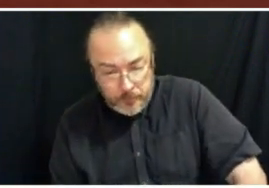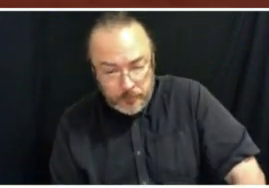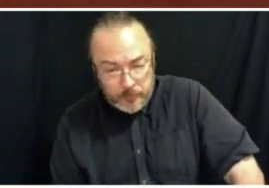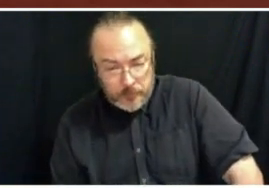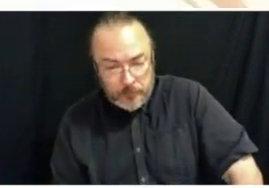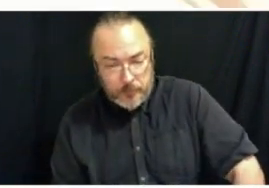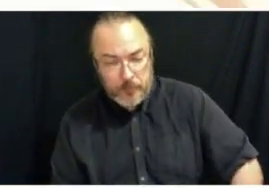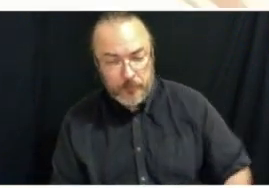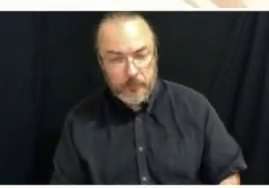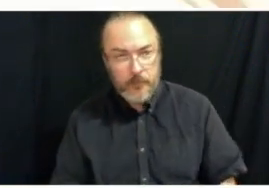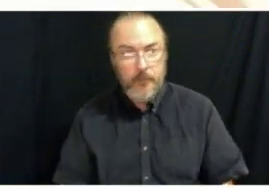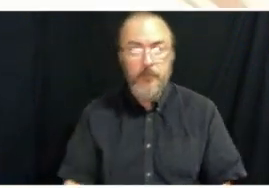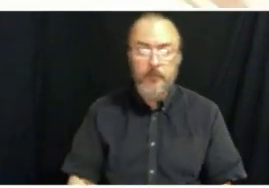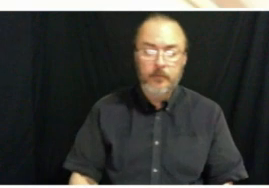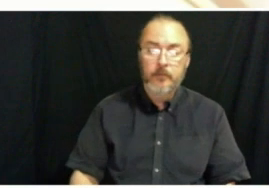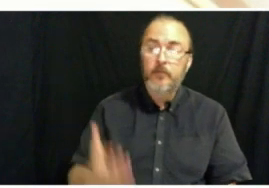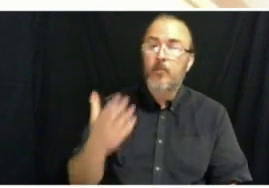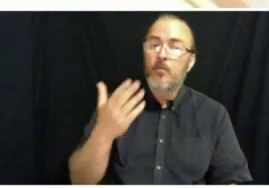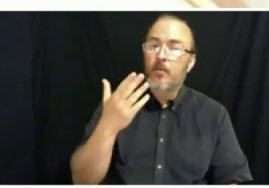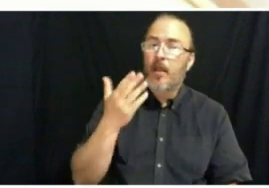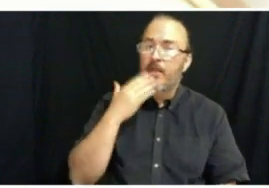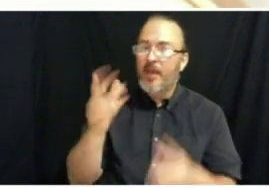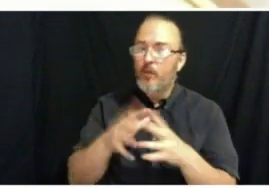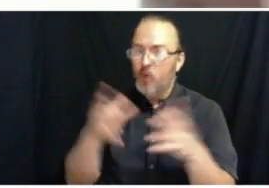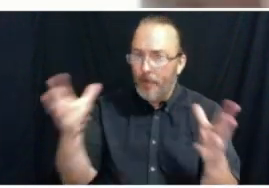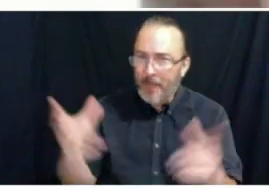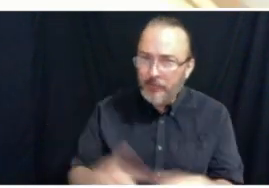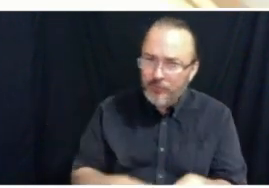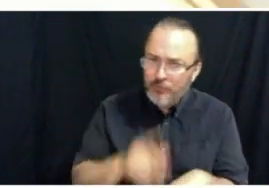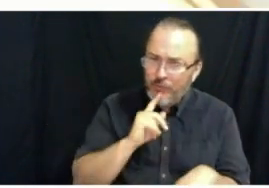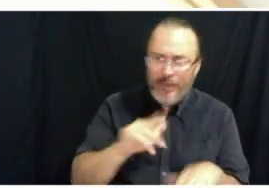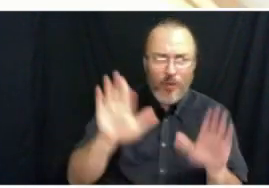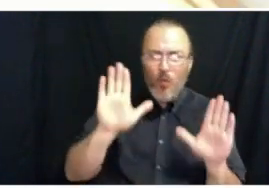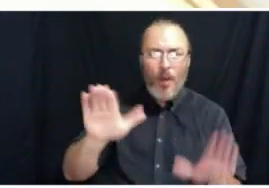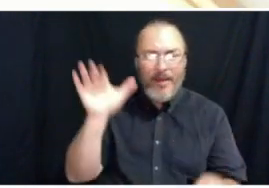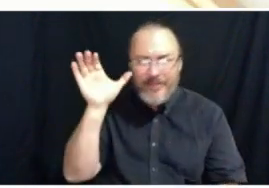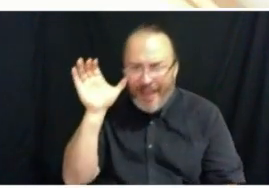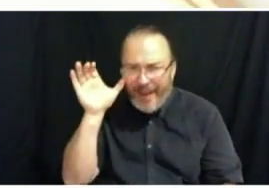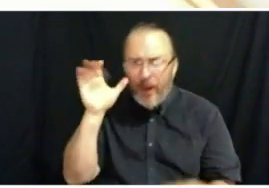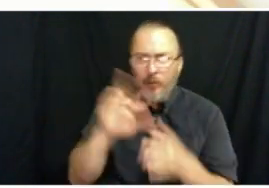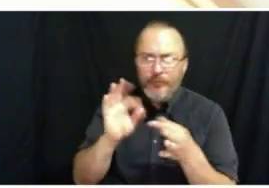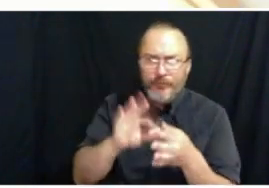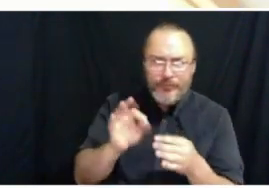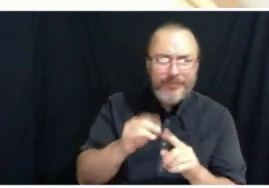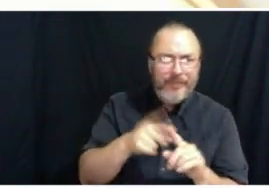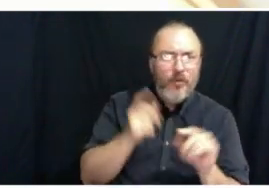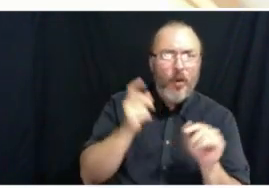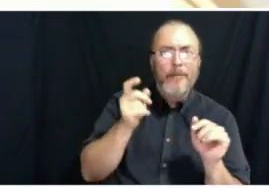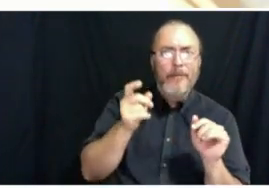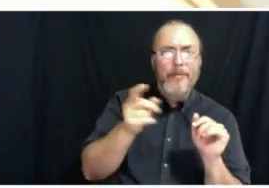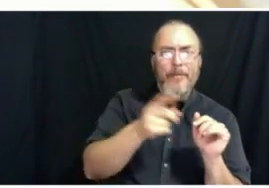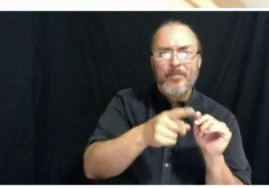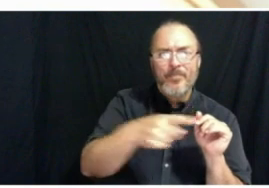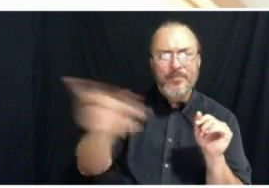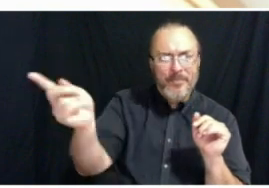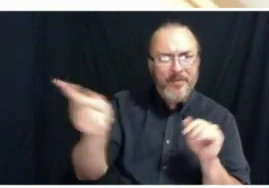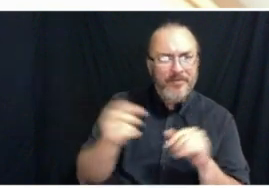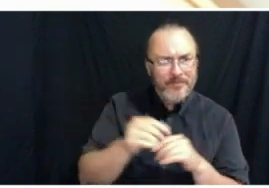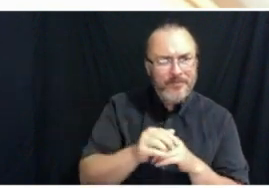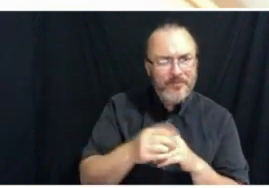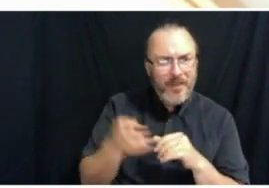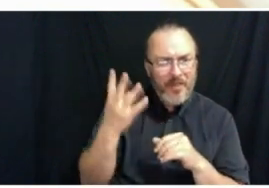Thank you very much. It's been great to hear a bit from these, our four